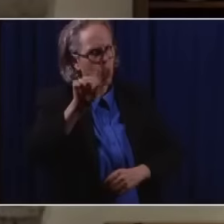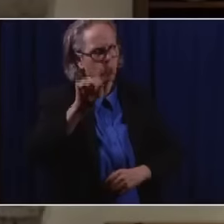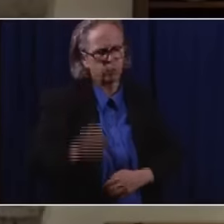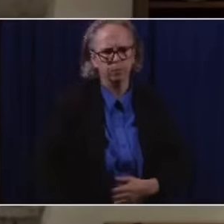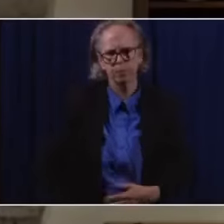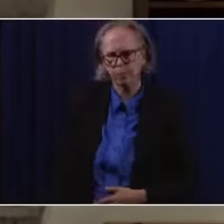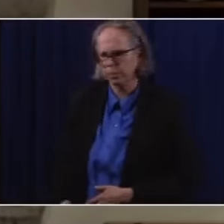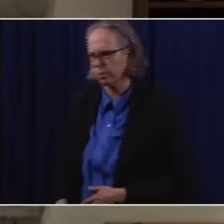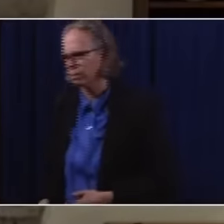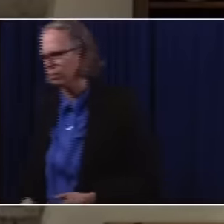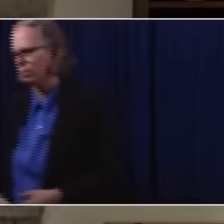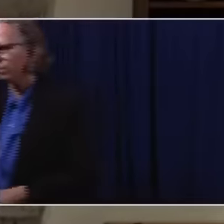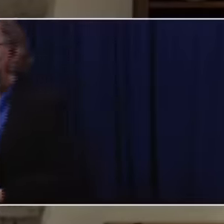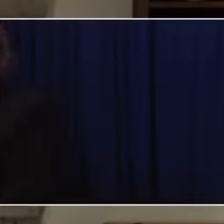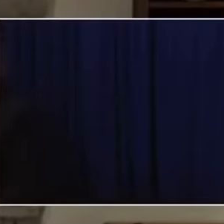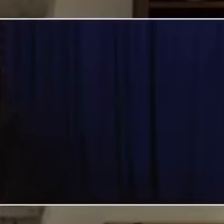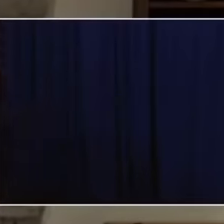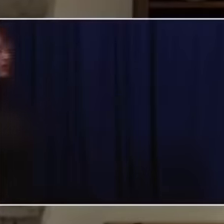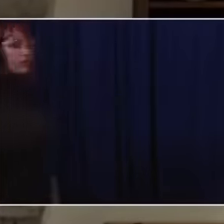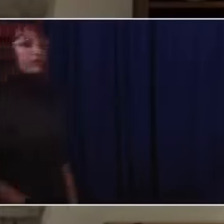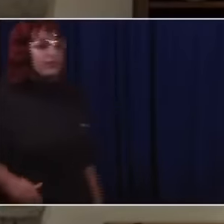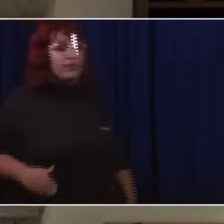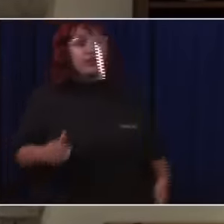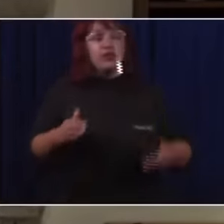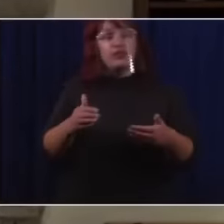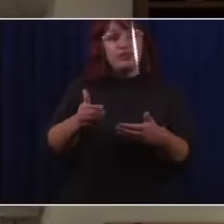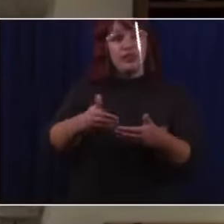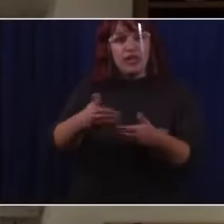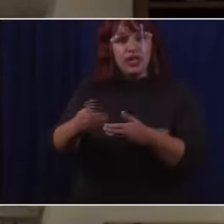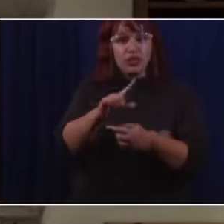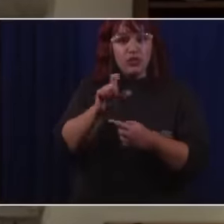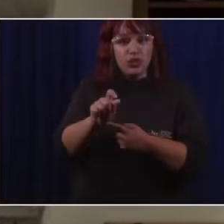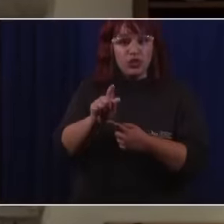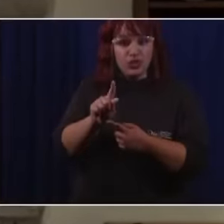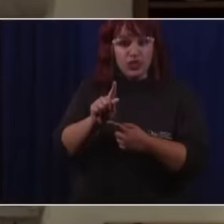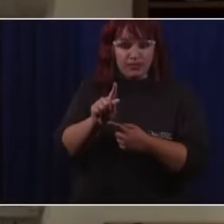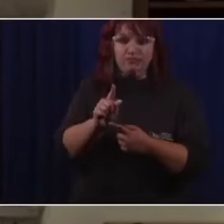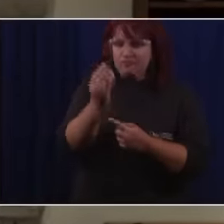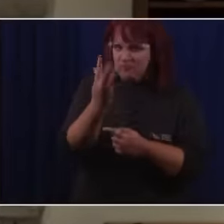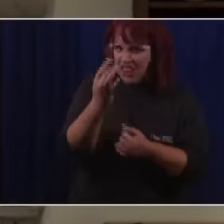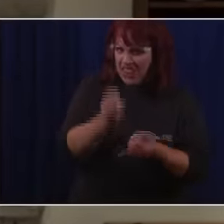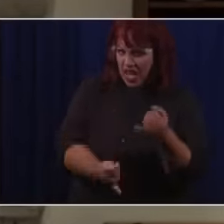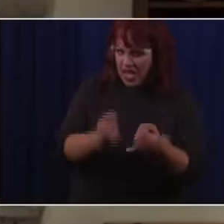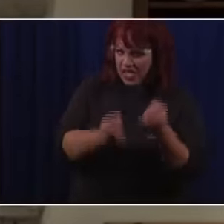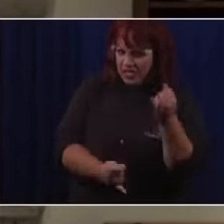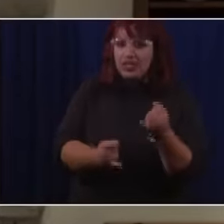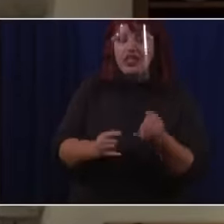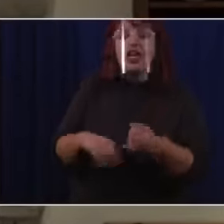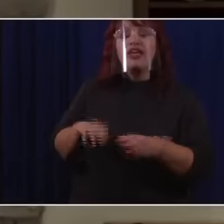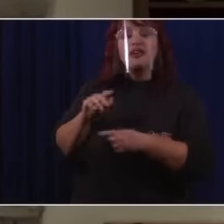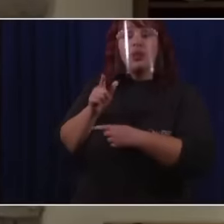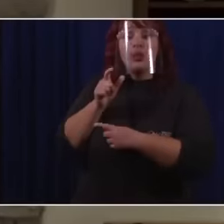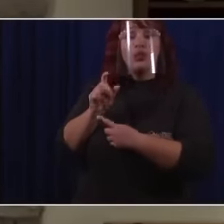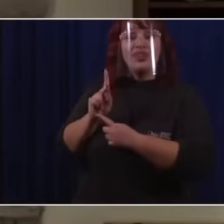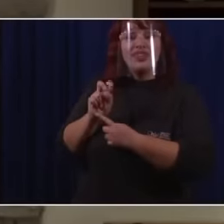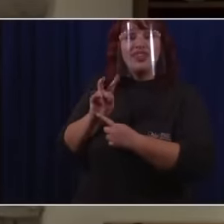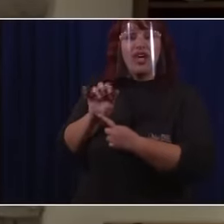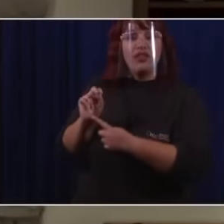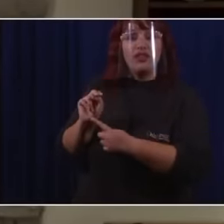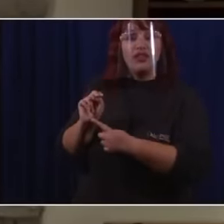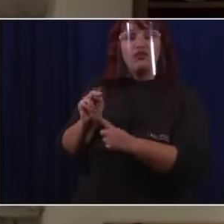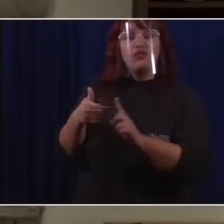Governor, next question is the last question today, and it belongs to Kevin Landers at WBNS in Columbus. Hello,